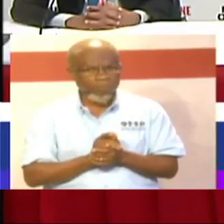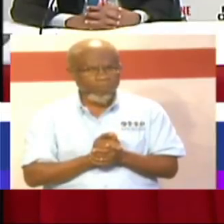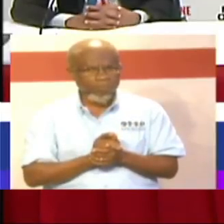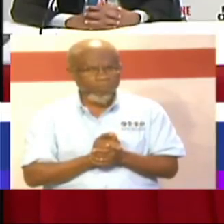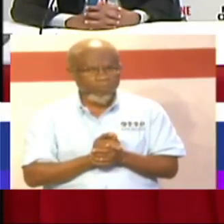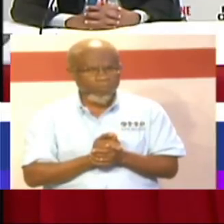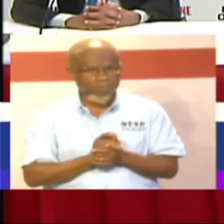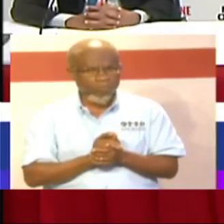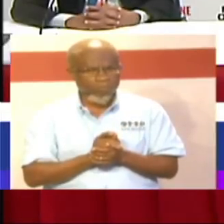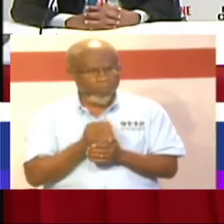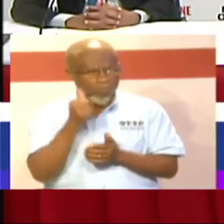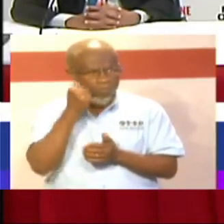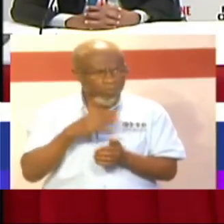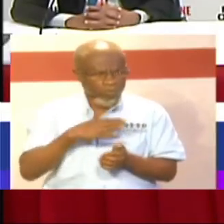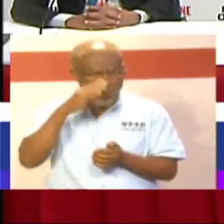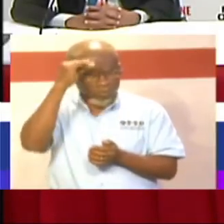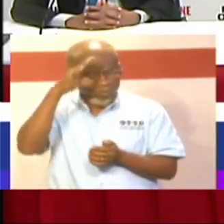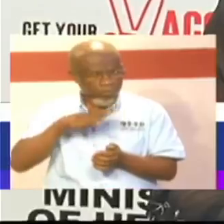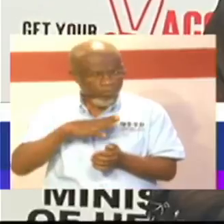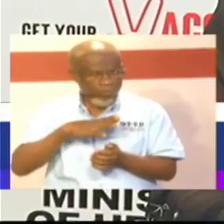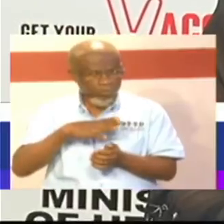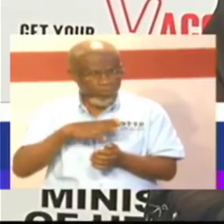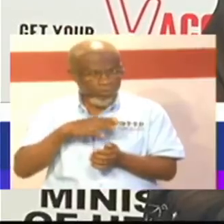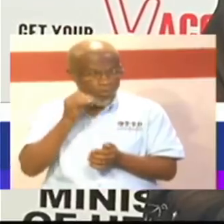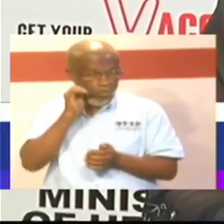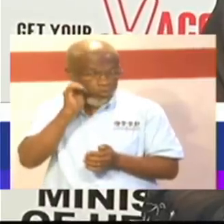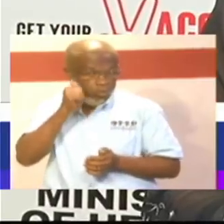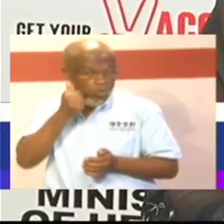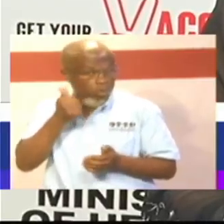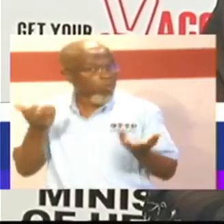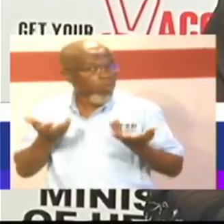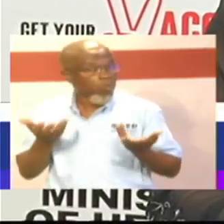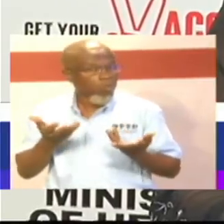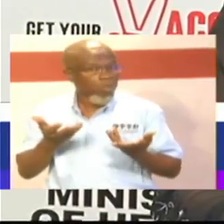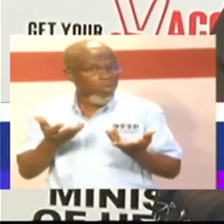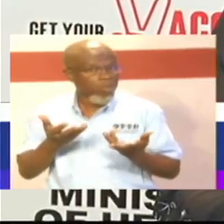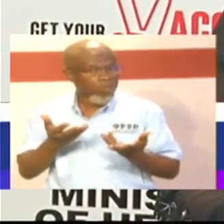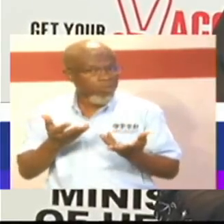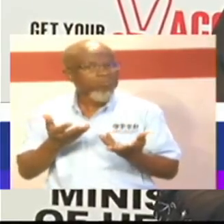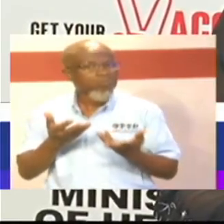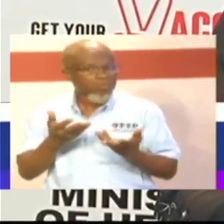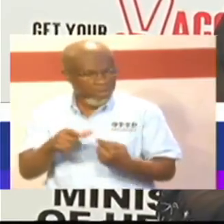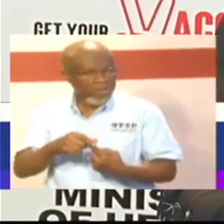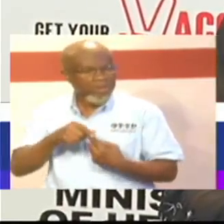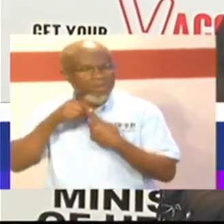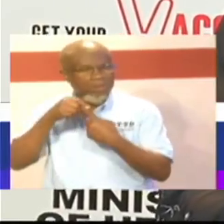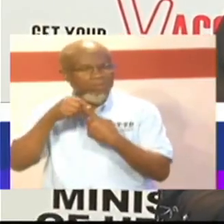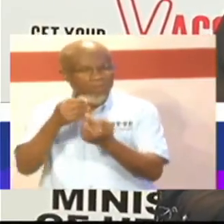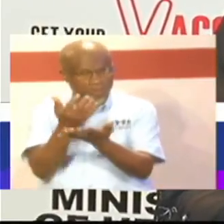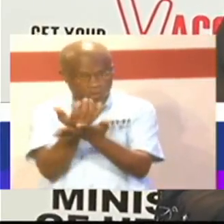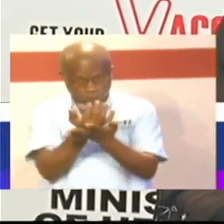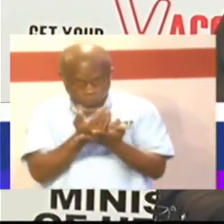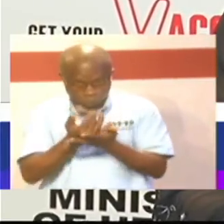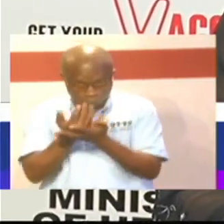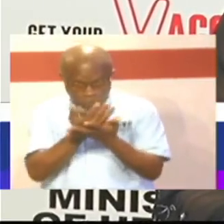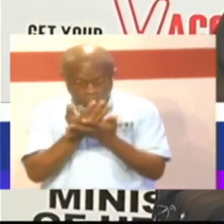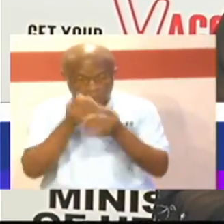ladies and gentlemen, tomorrow is the auspicious occasion of Diwali.